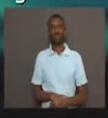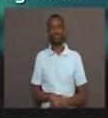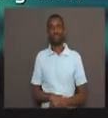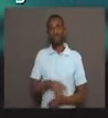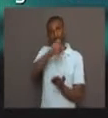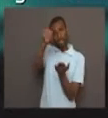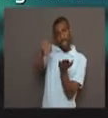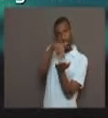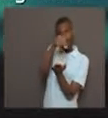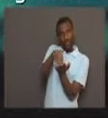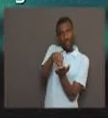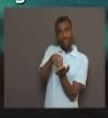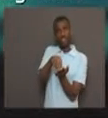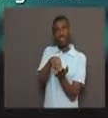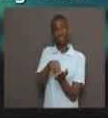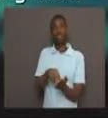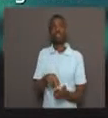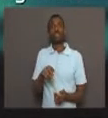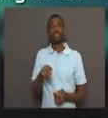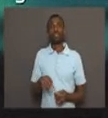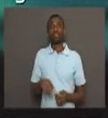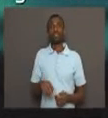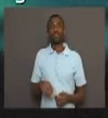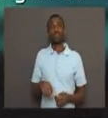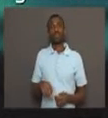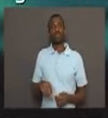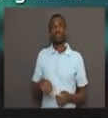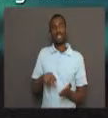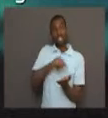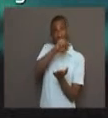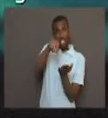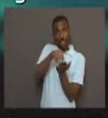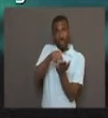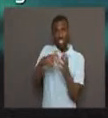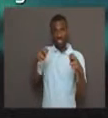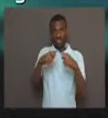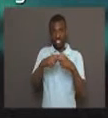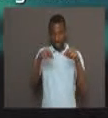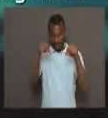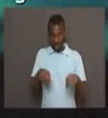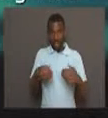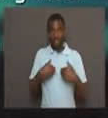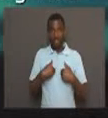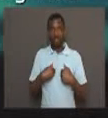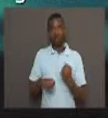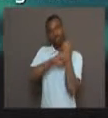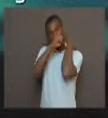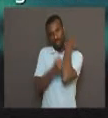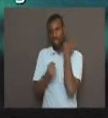The nucleus is the foundation of nuclear physics today.